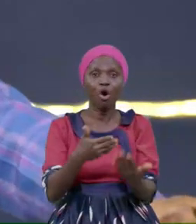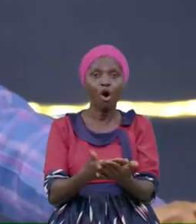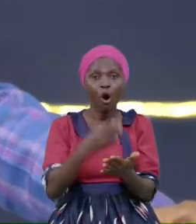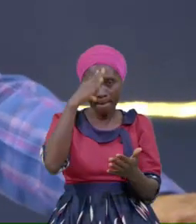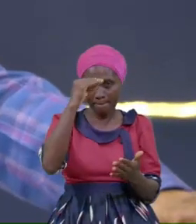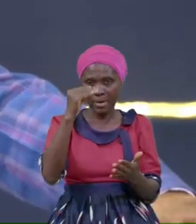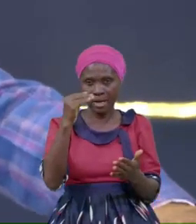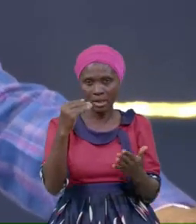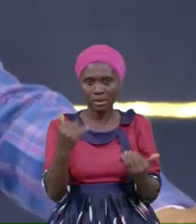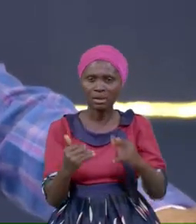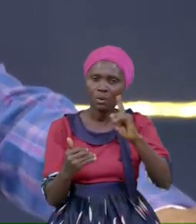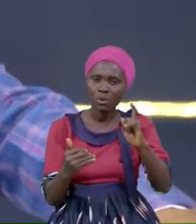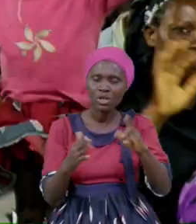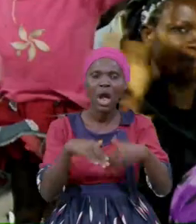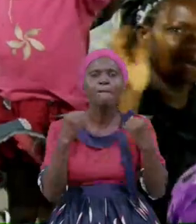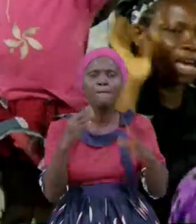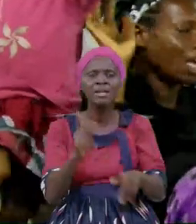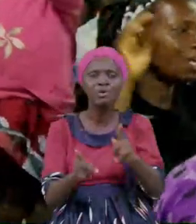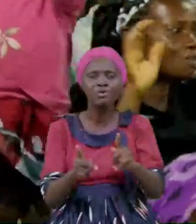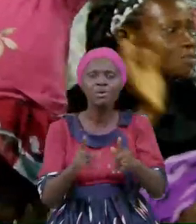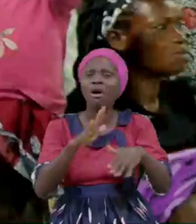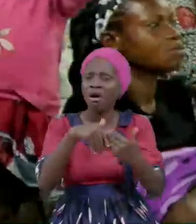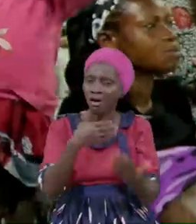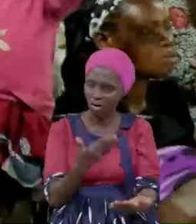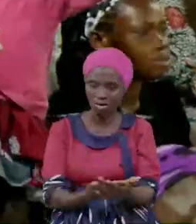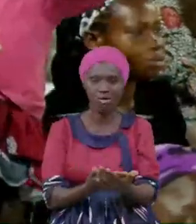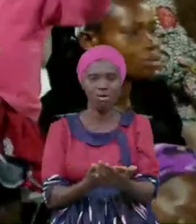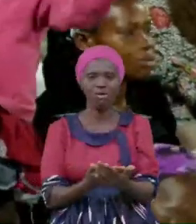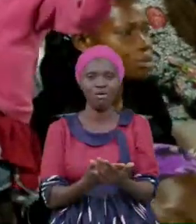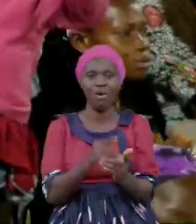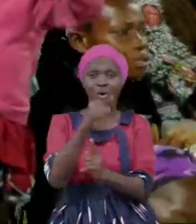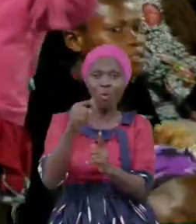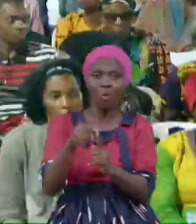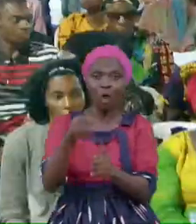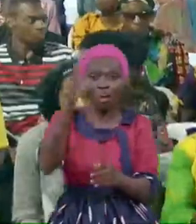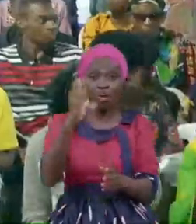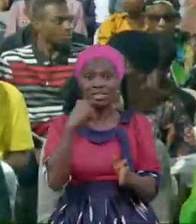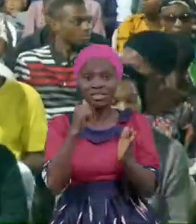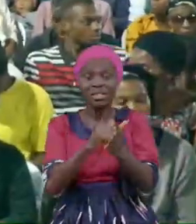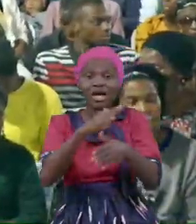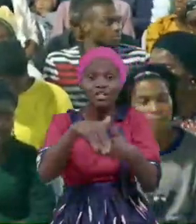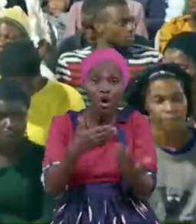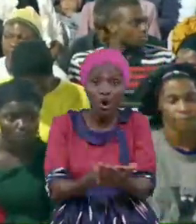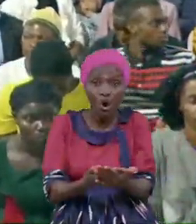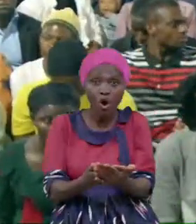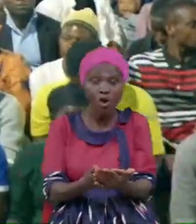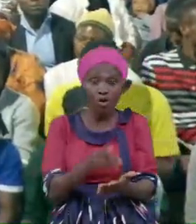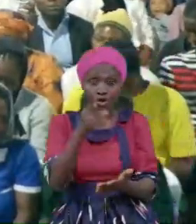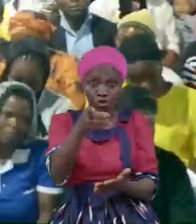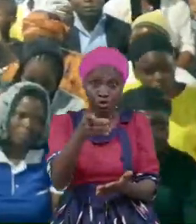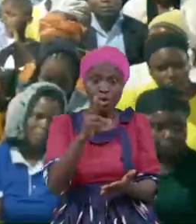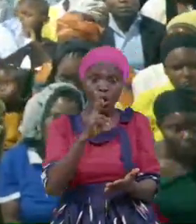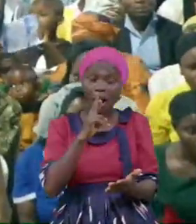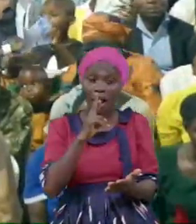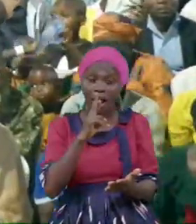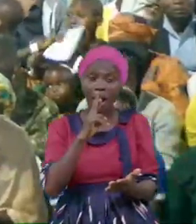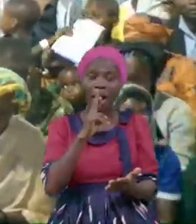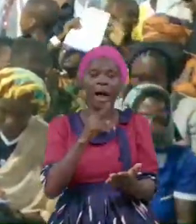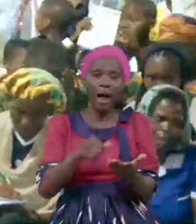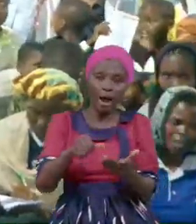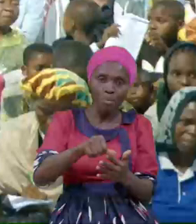all, are you there? You are part of that tonight. God will not count you